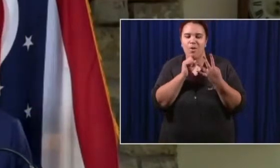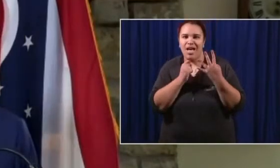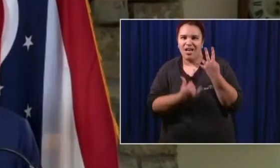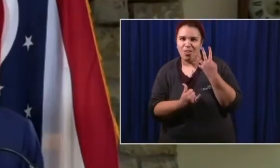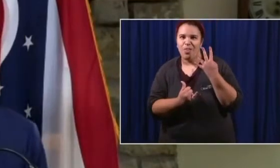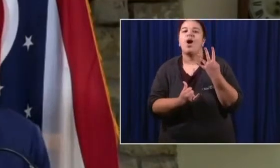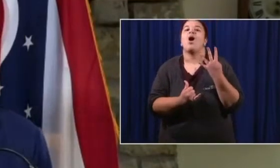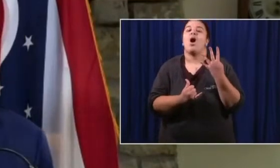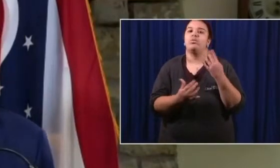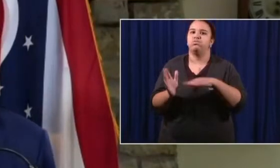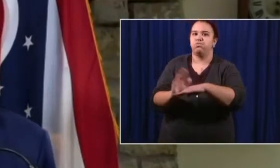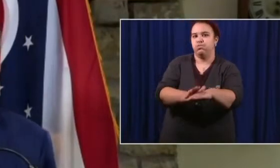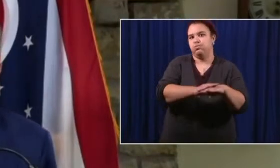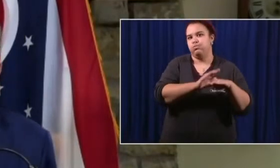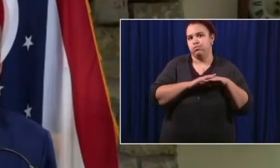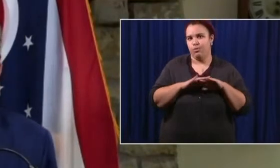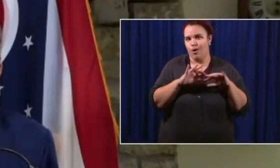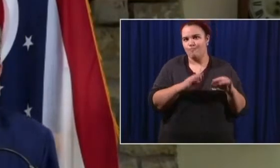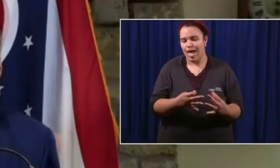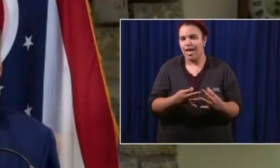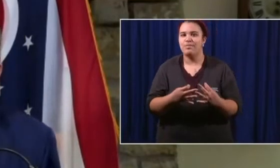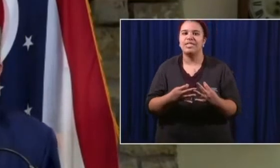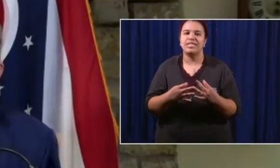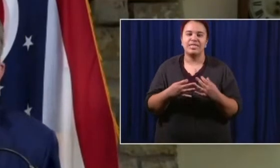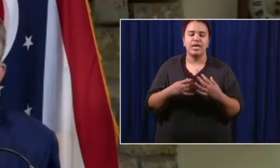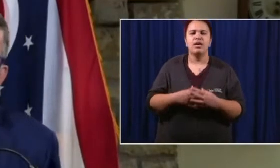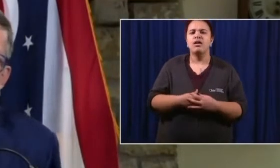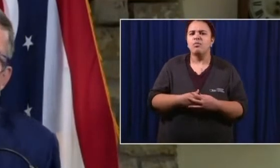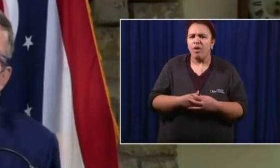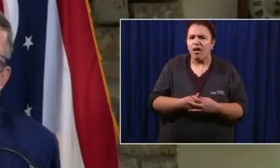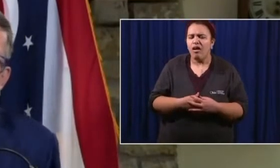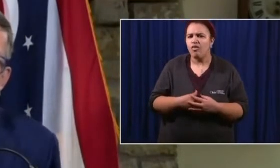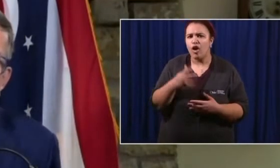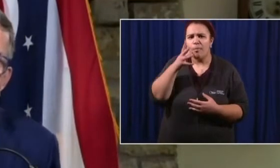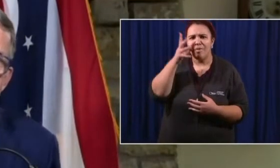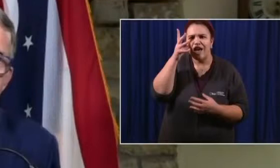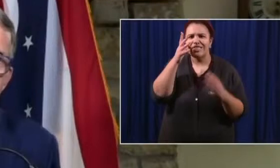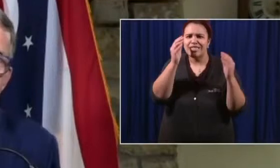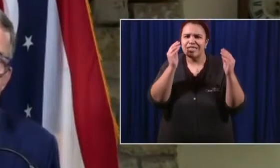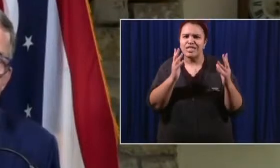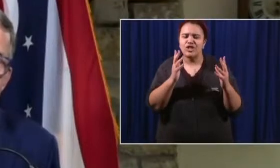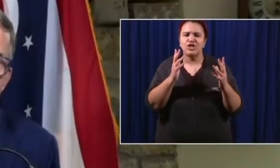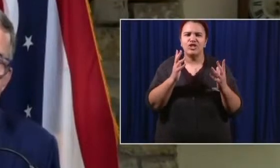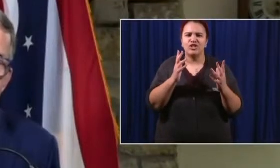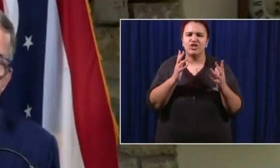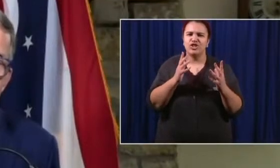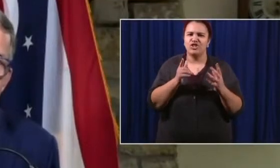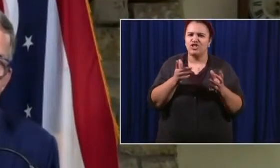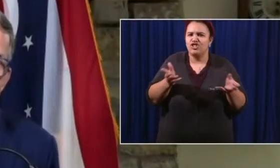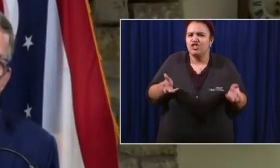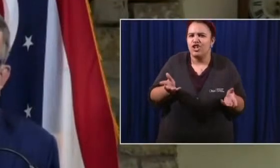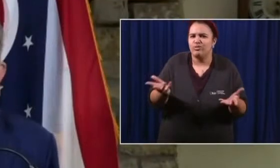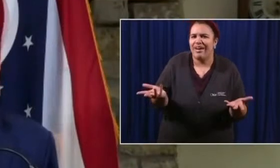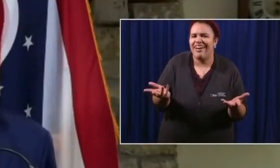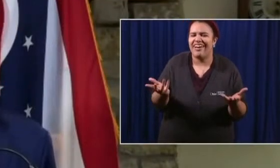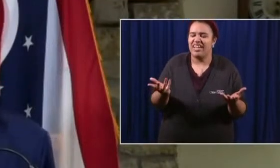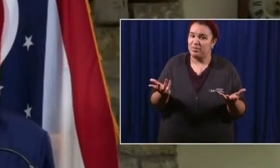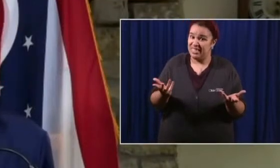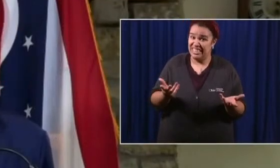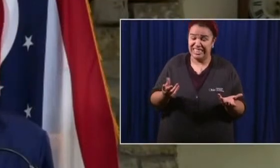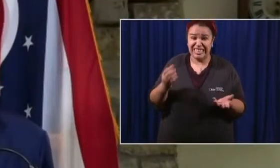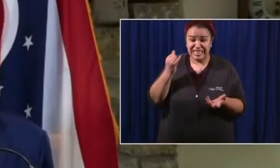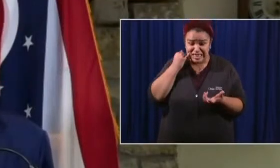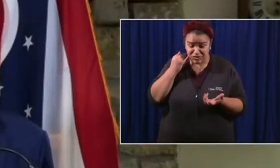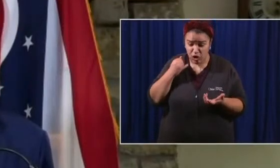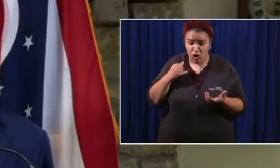point, what is your advice to parents and for teachers? It seems unrealistic that they could quarantine an entire class or